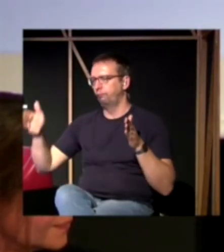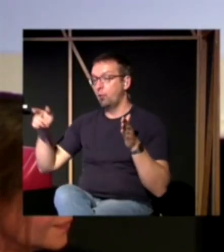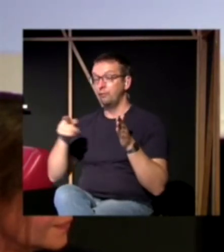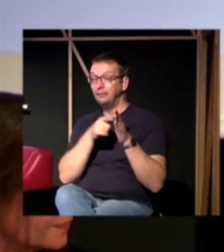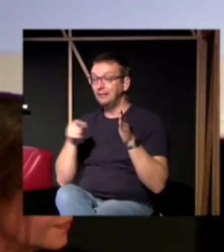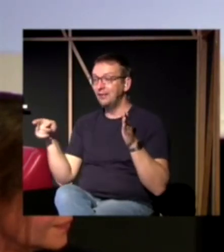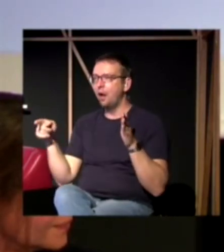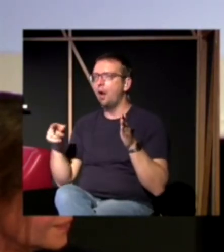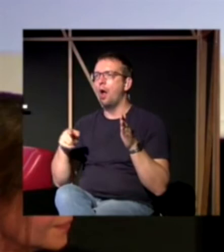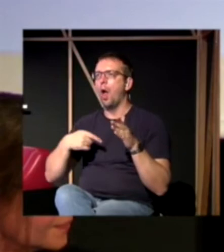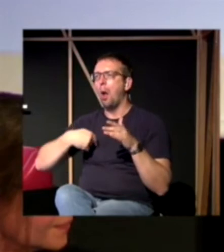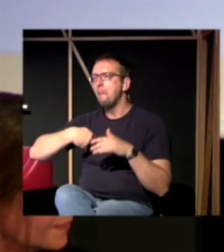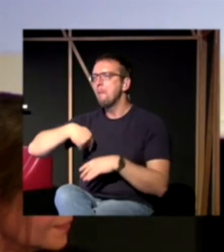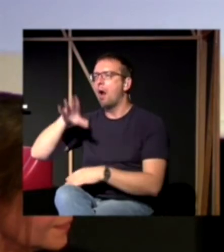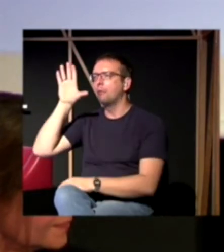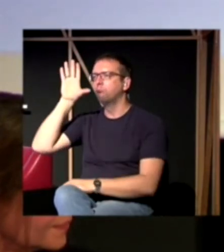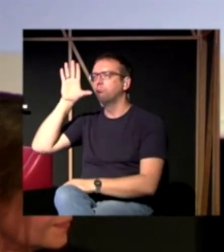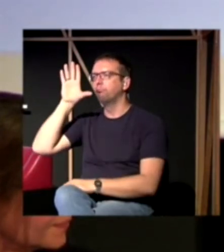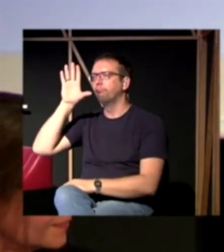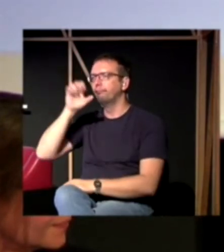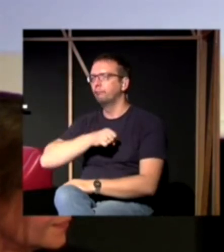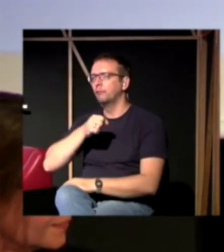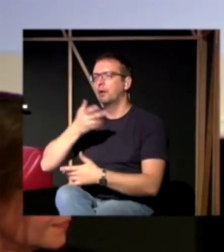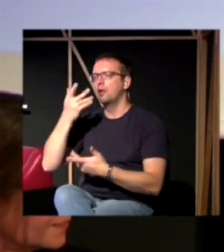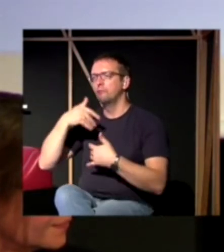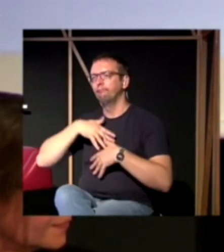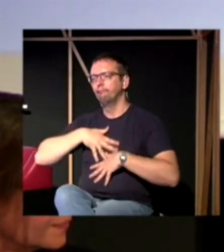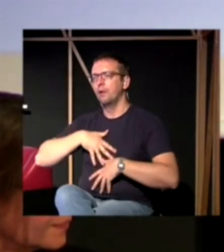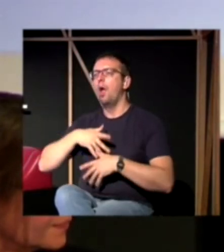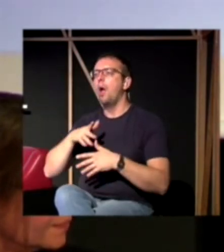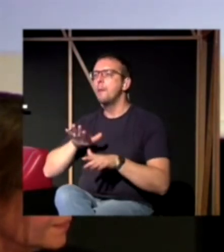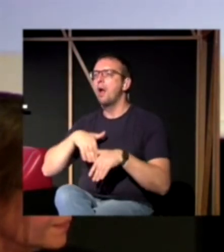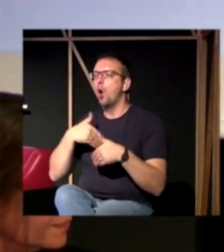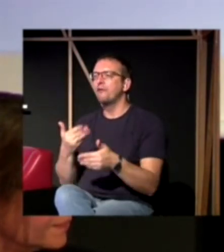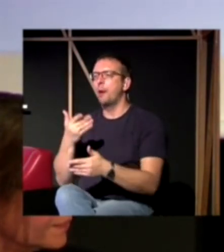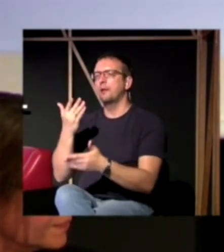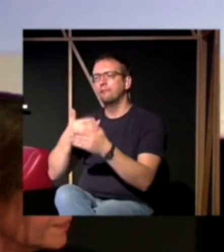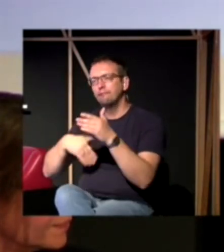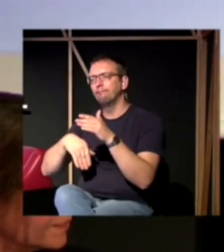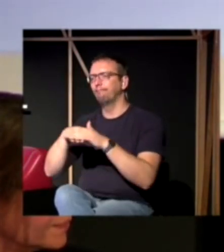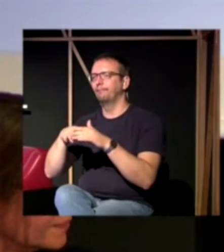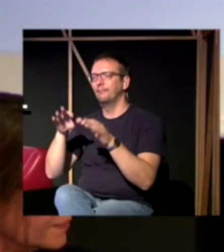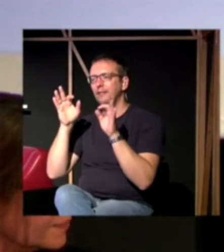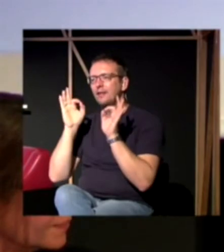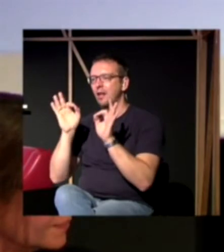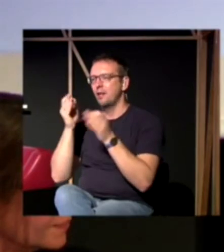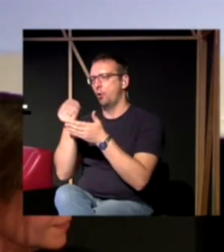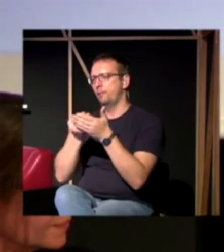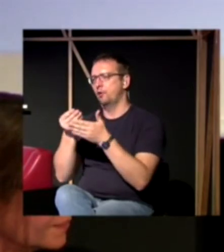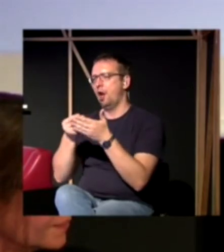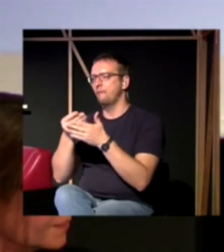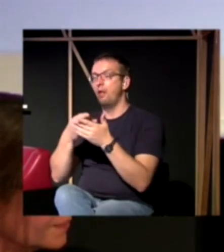it to people who can't follow football just like others. And it's been 3 years I'm providing ADC in Marseille